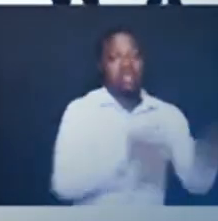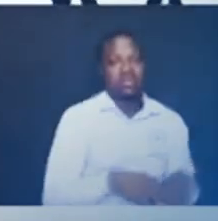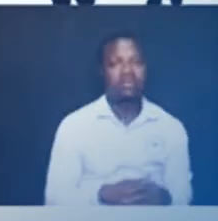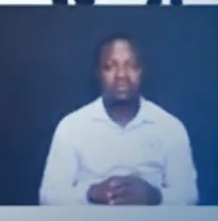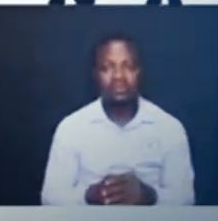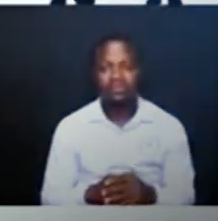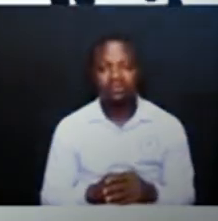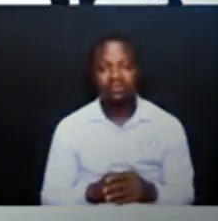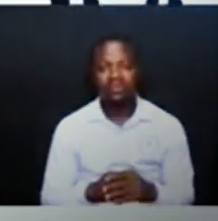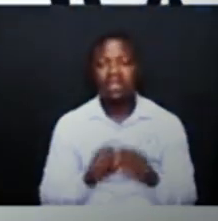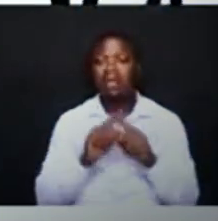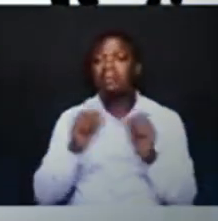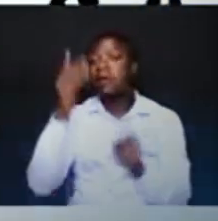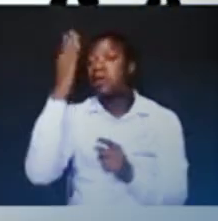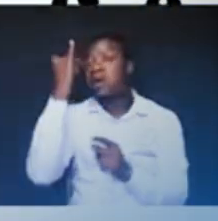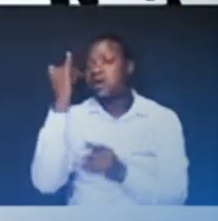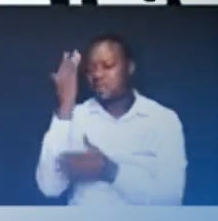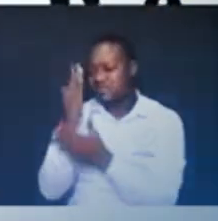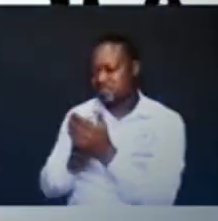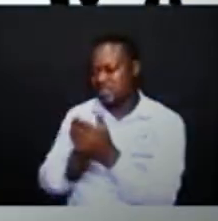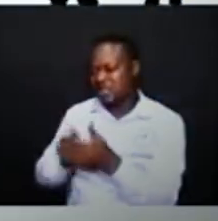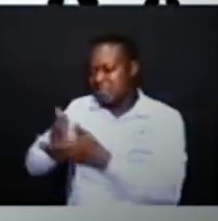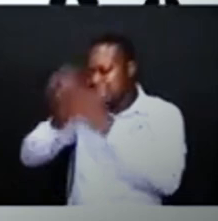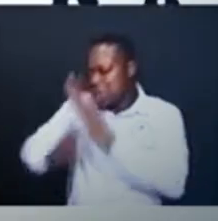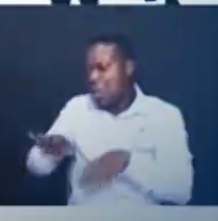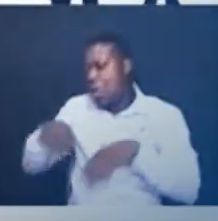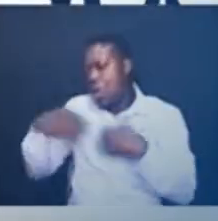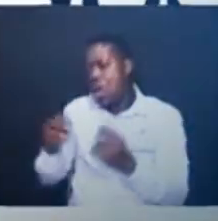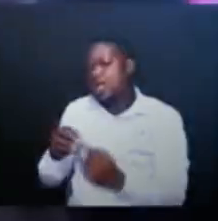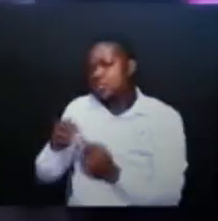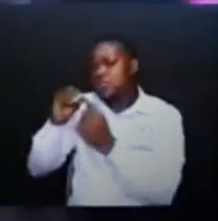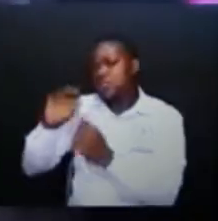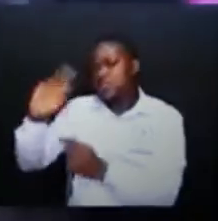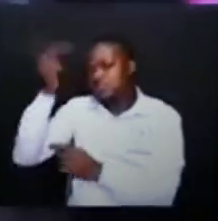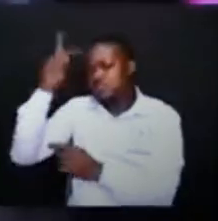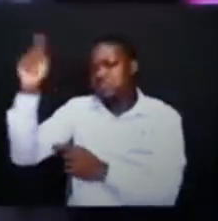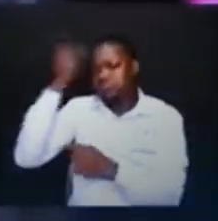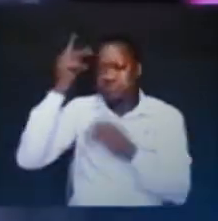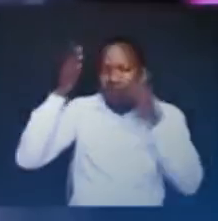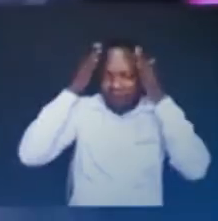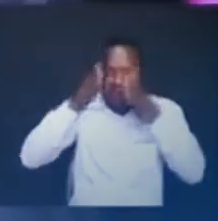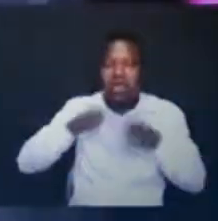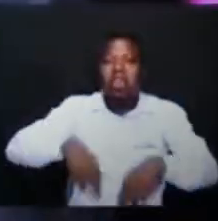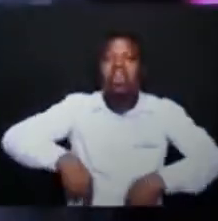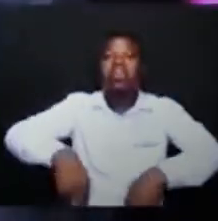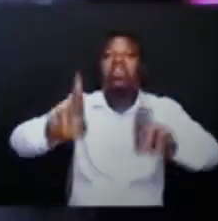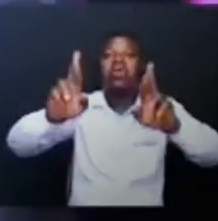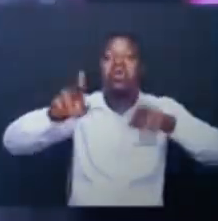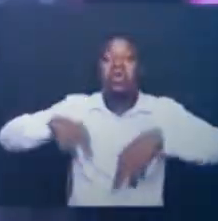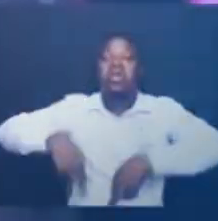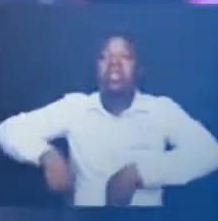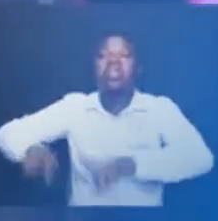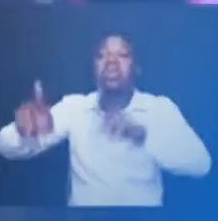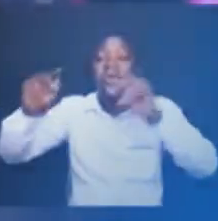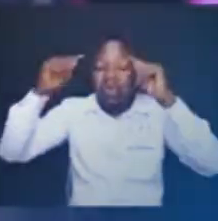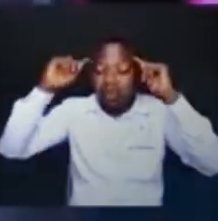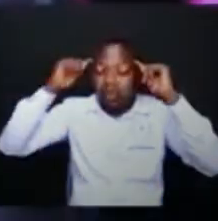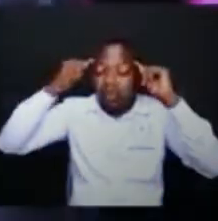unfortunately, sometimes leaders, especially our politicians, focus on roads.